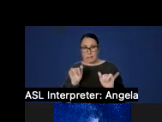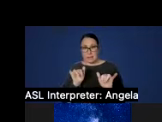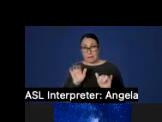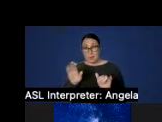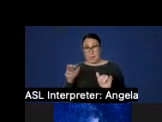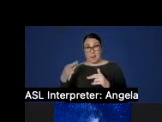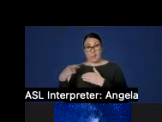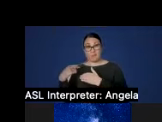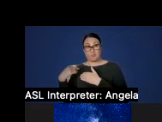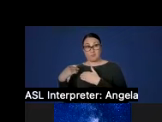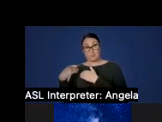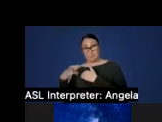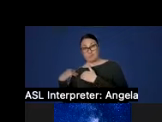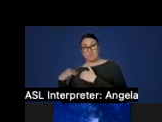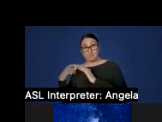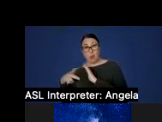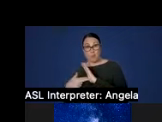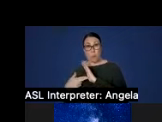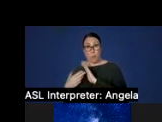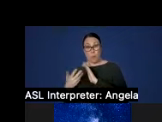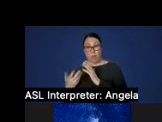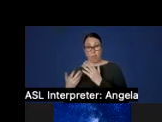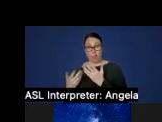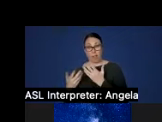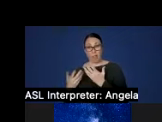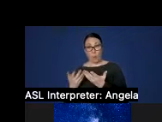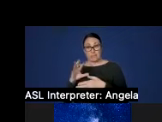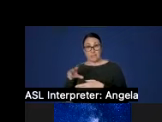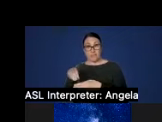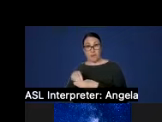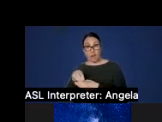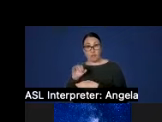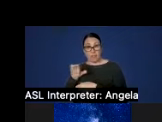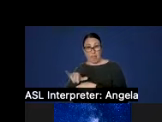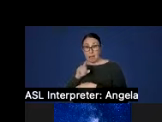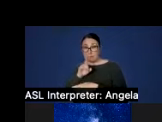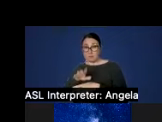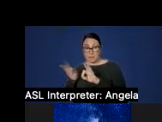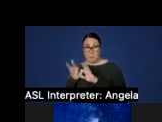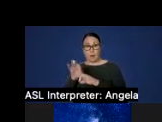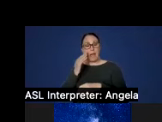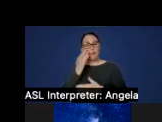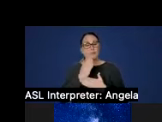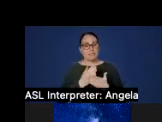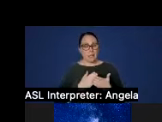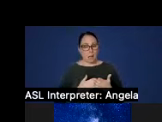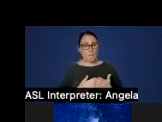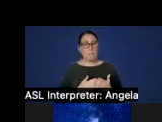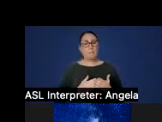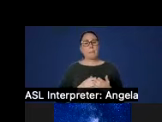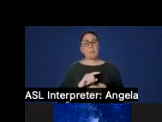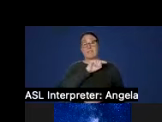what all goes into that, I think is important. I know some people that have gone to dispatch and introduce, or